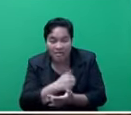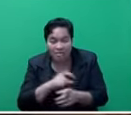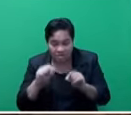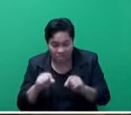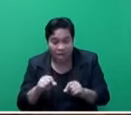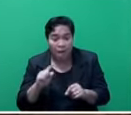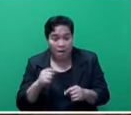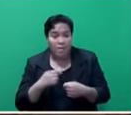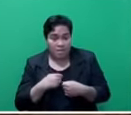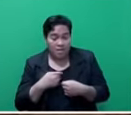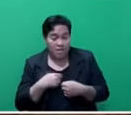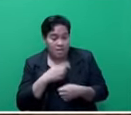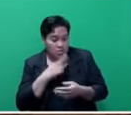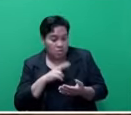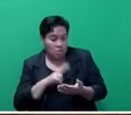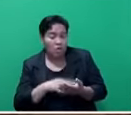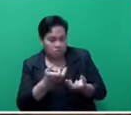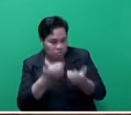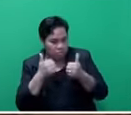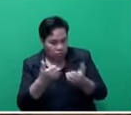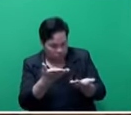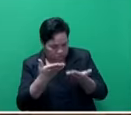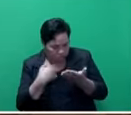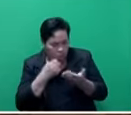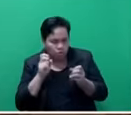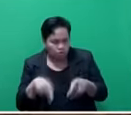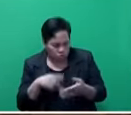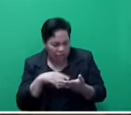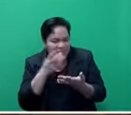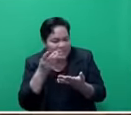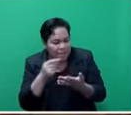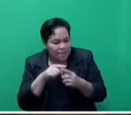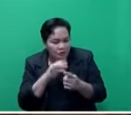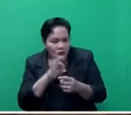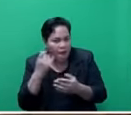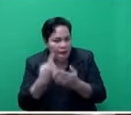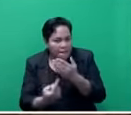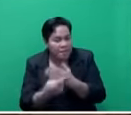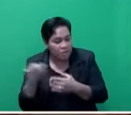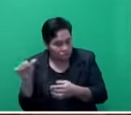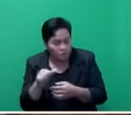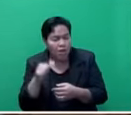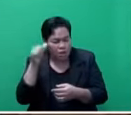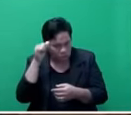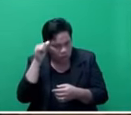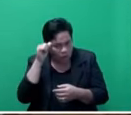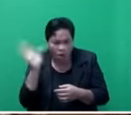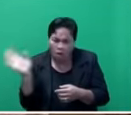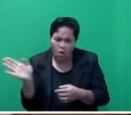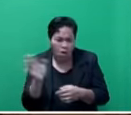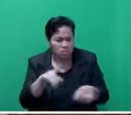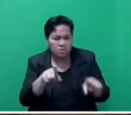me, this report is great because it gives me an opportunity to see some of the things that did not happen as they should. And we know, in all